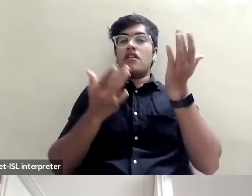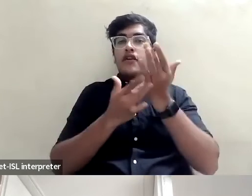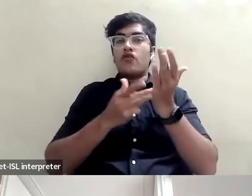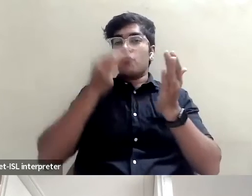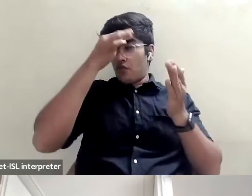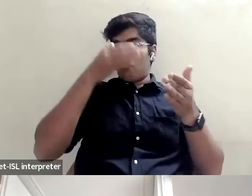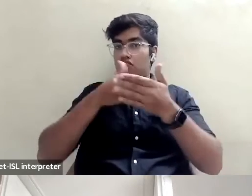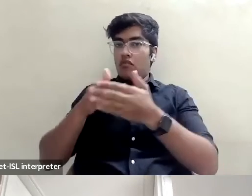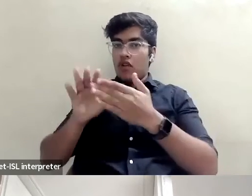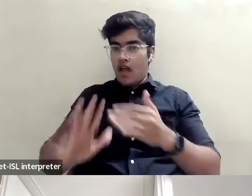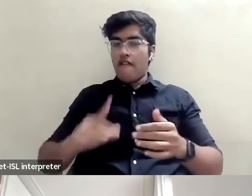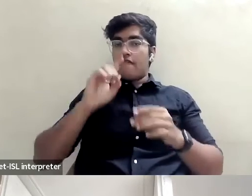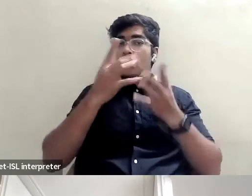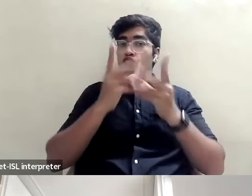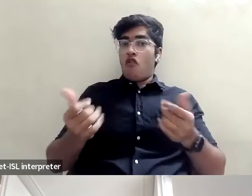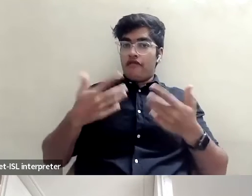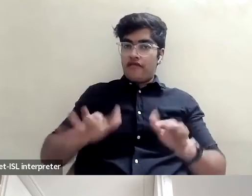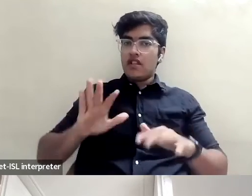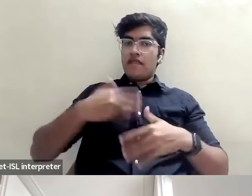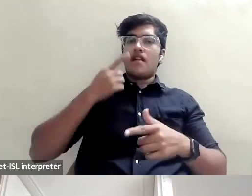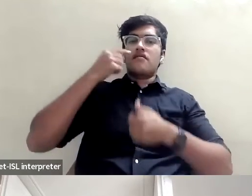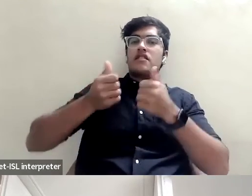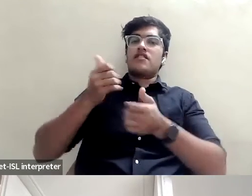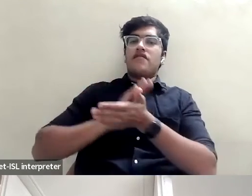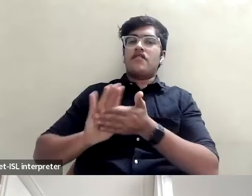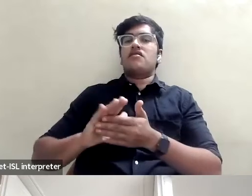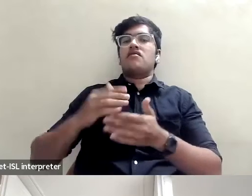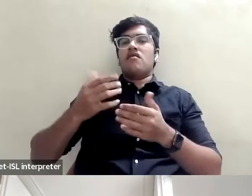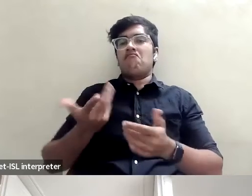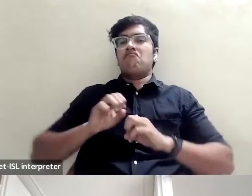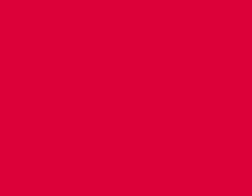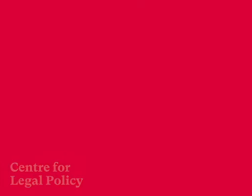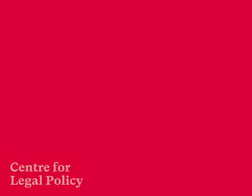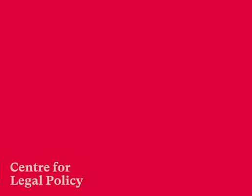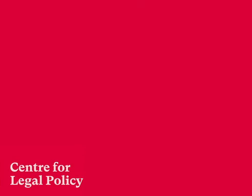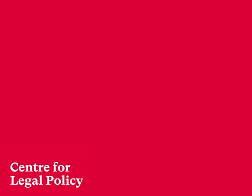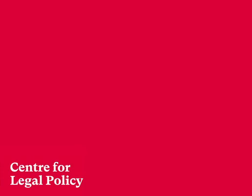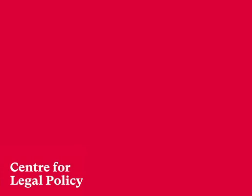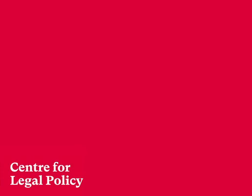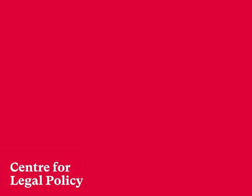lessons. It's a way in which you can have more empirical evidence about emerging technologies.